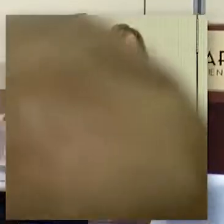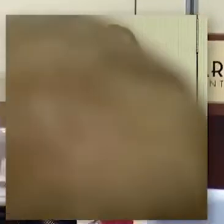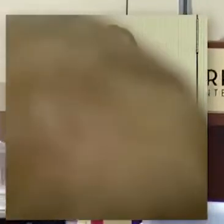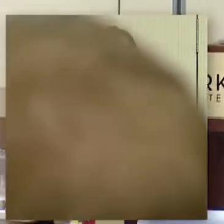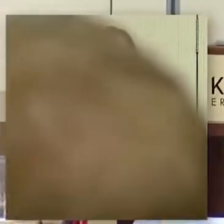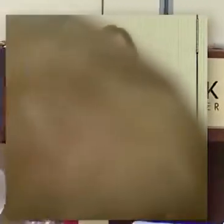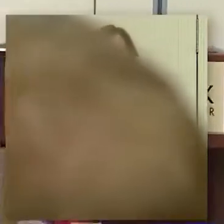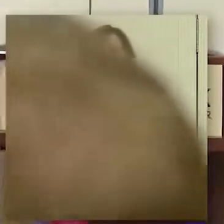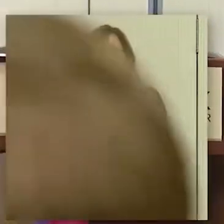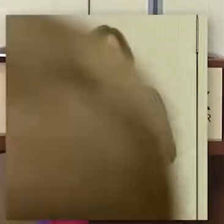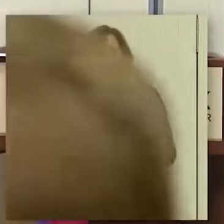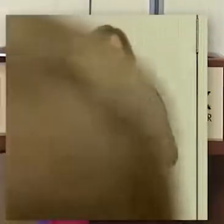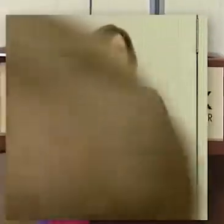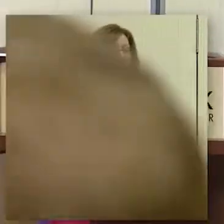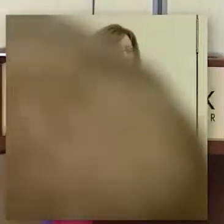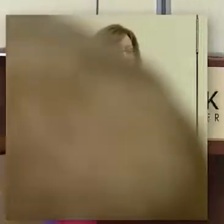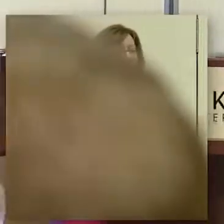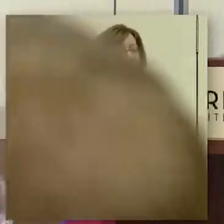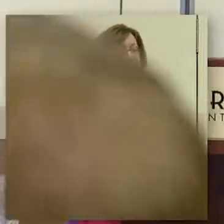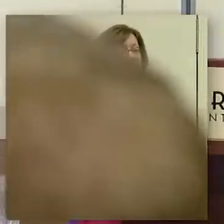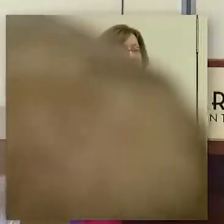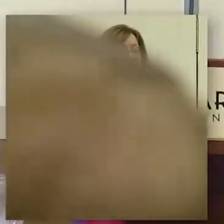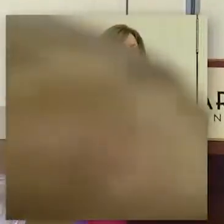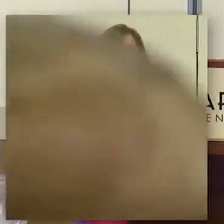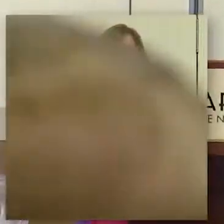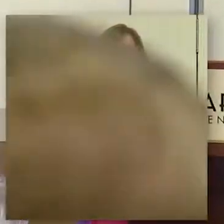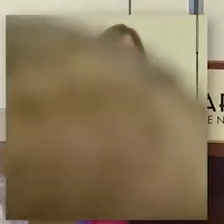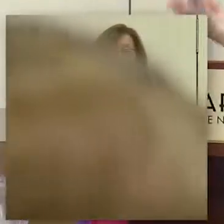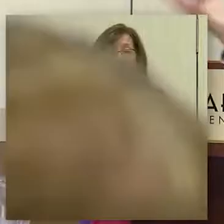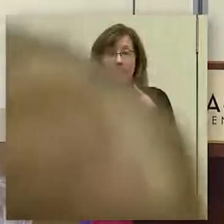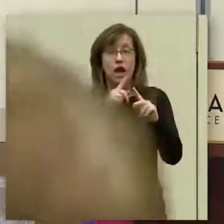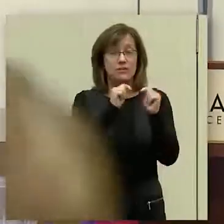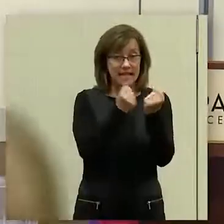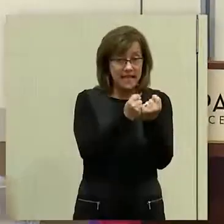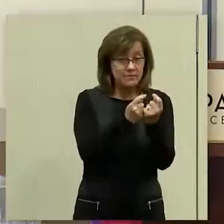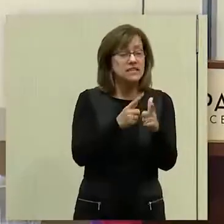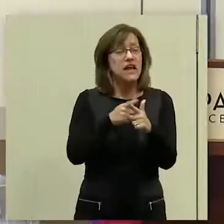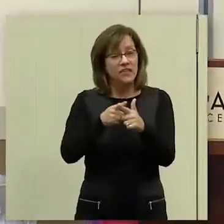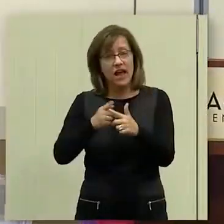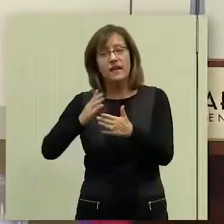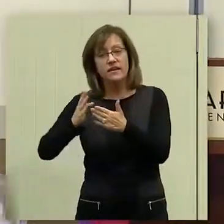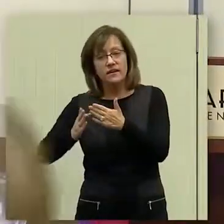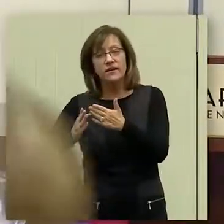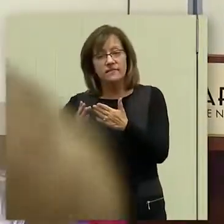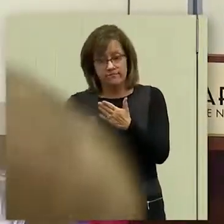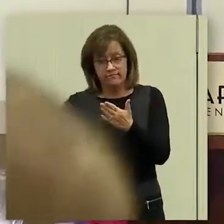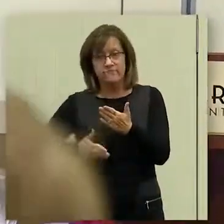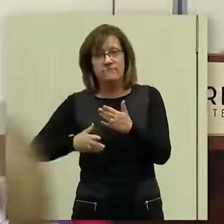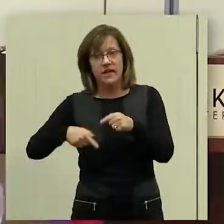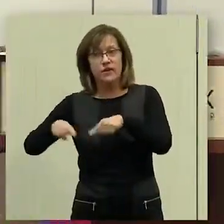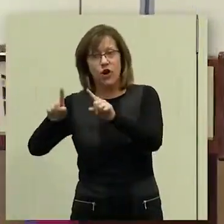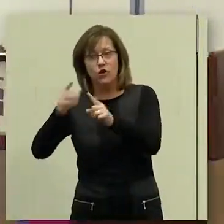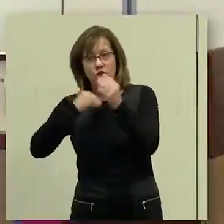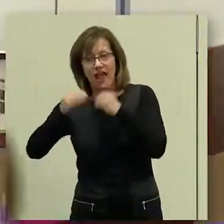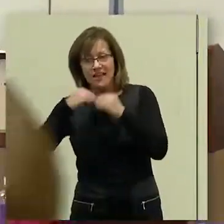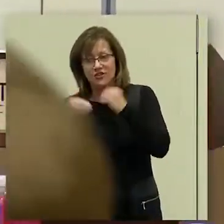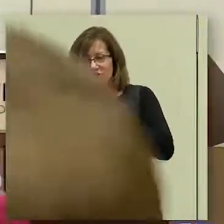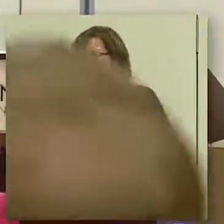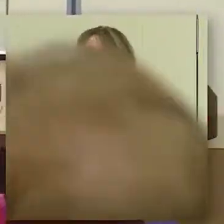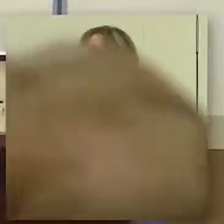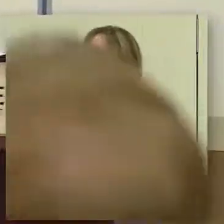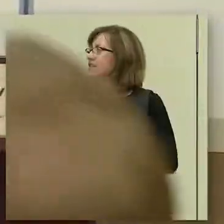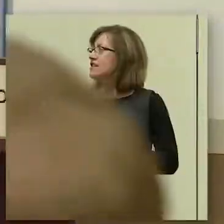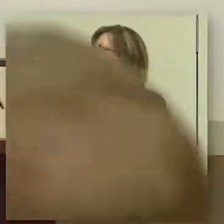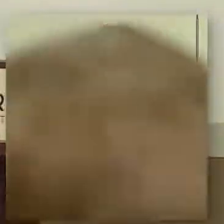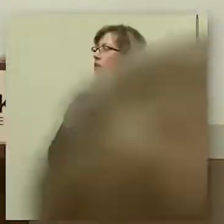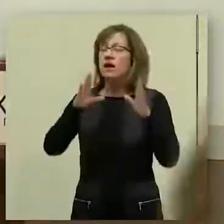our discussion about teams is standing between you and lunch. How's that? That's probably a better way to say it. Okay, so let's kind of